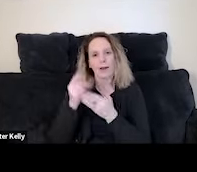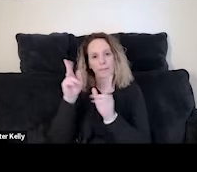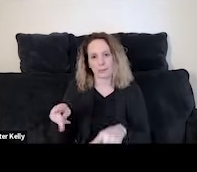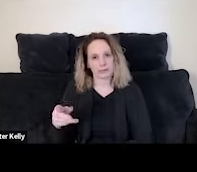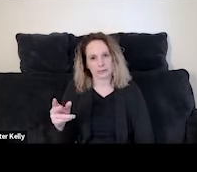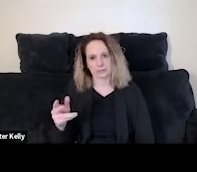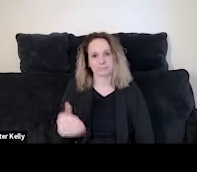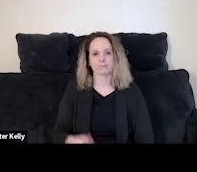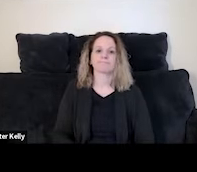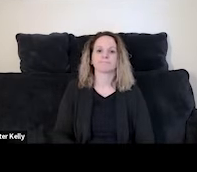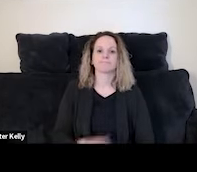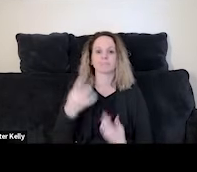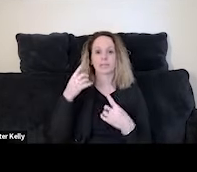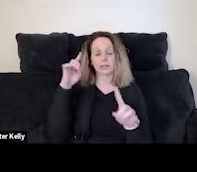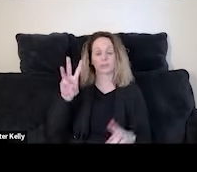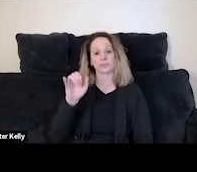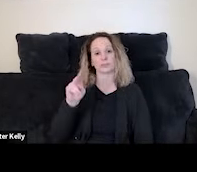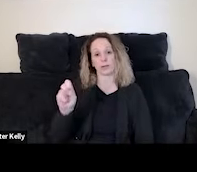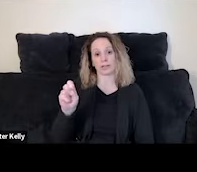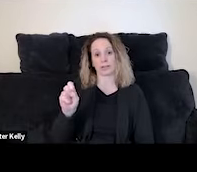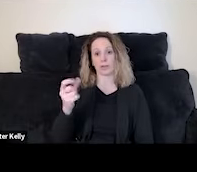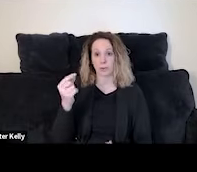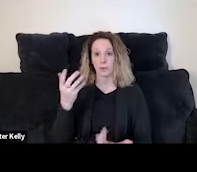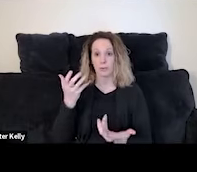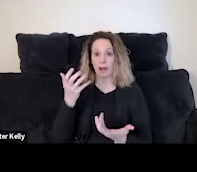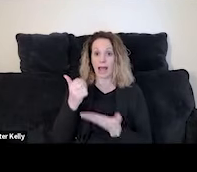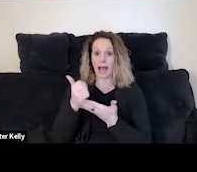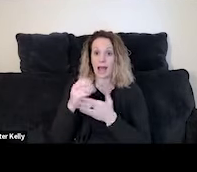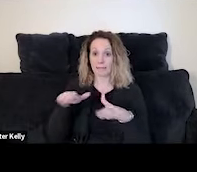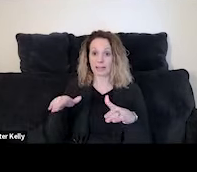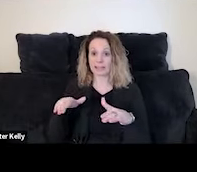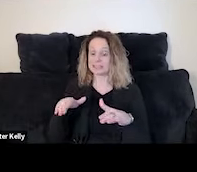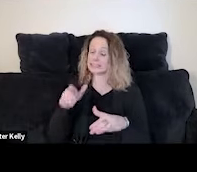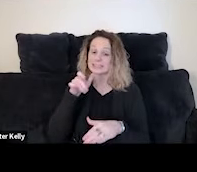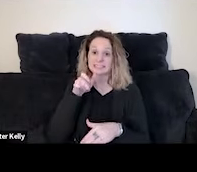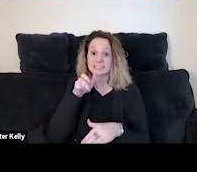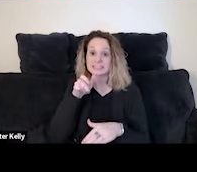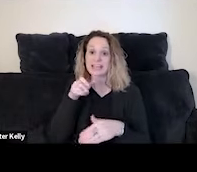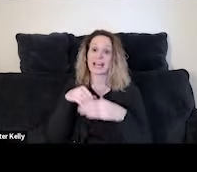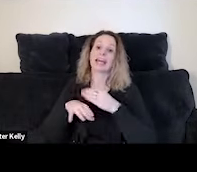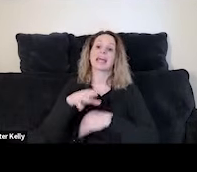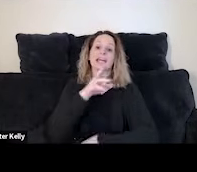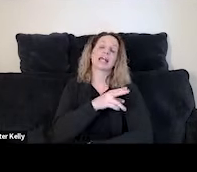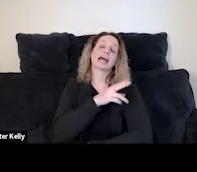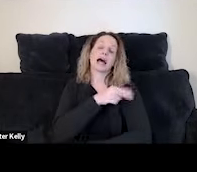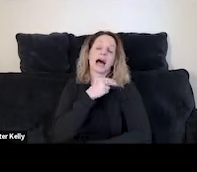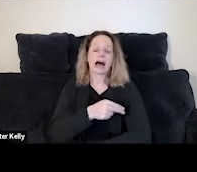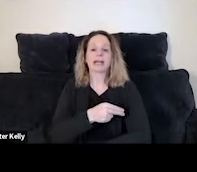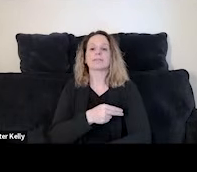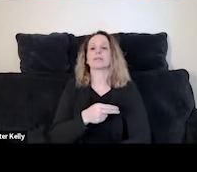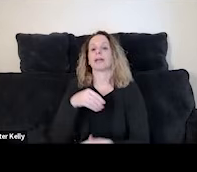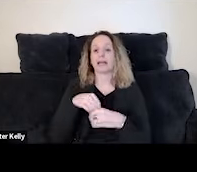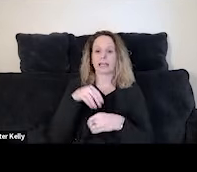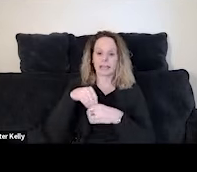person achieve wellness. That we will help kids stay out of hospital emergency rooms and inpatient